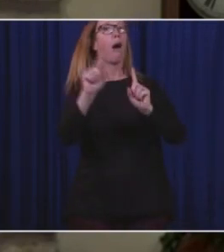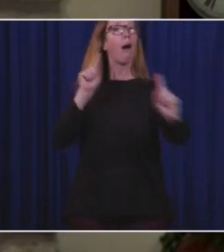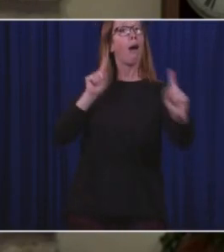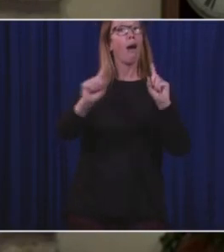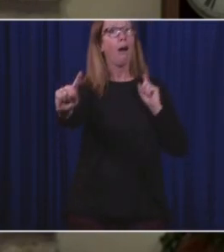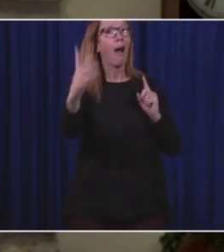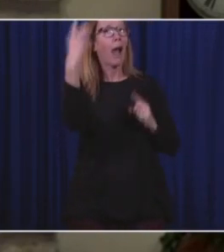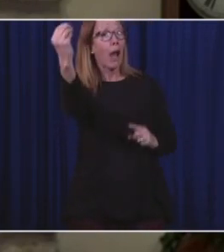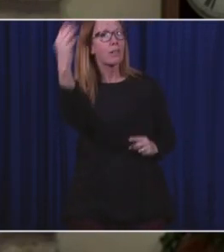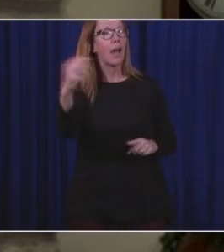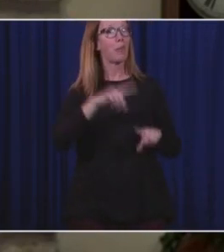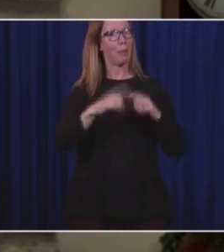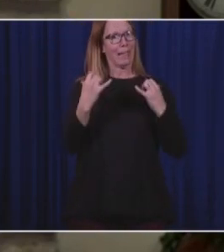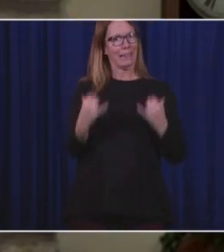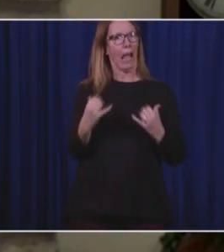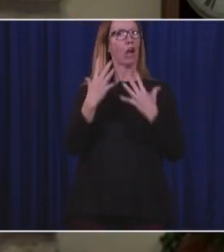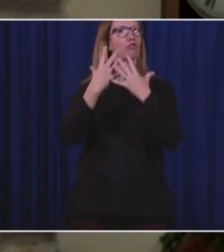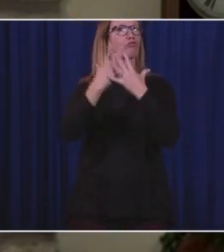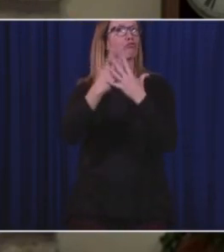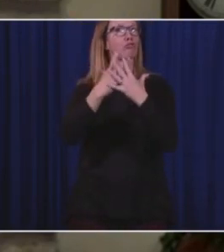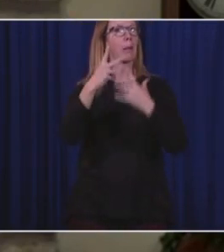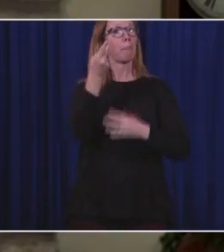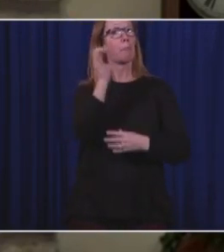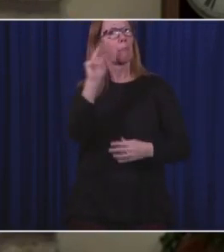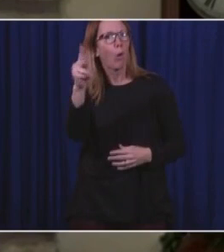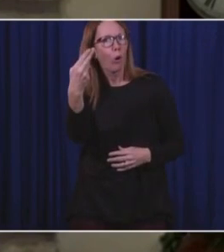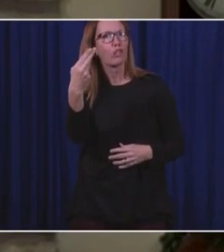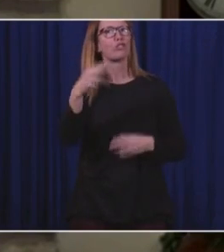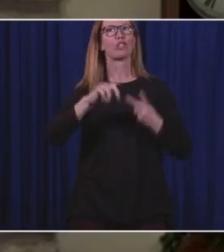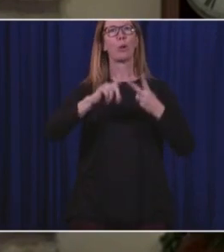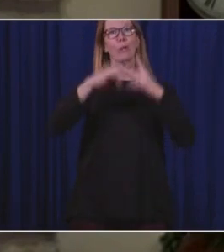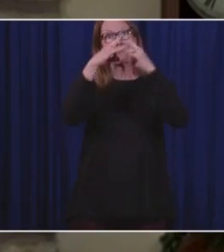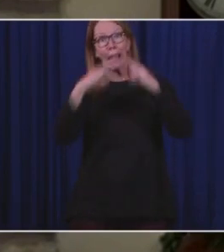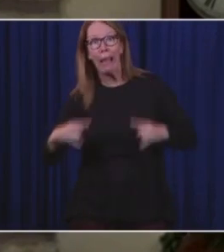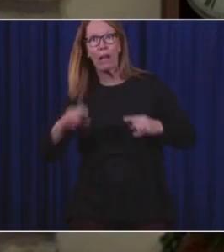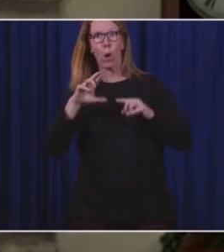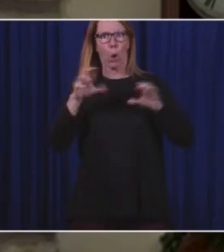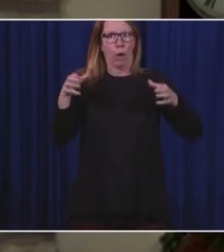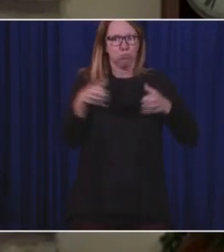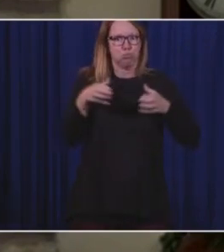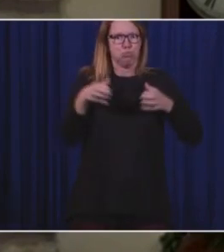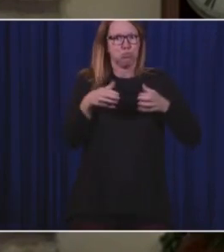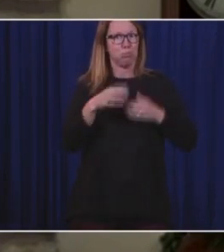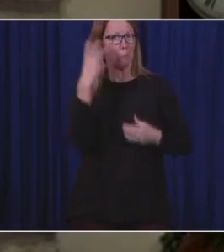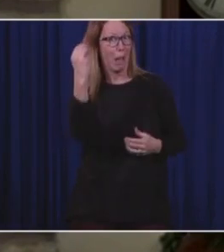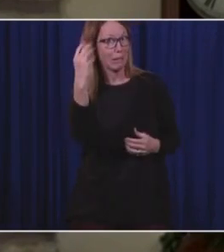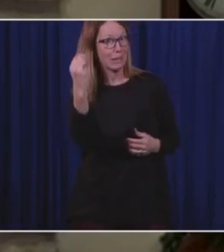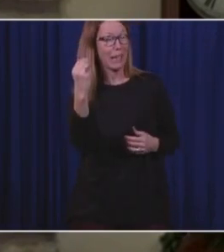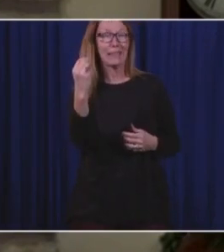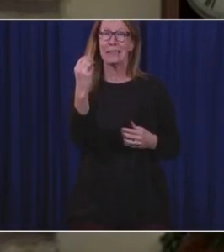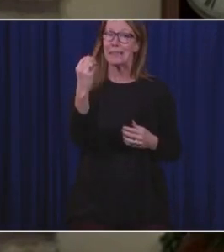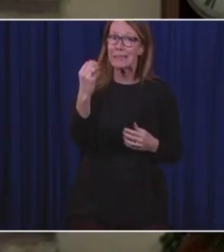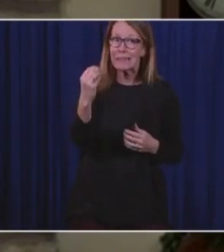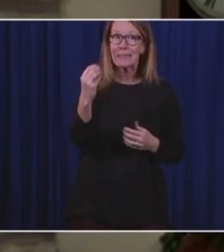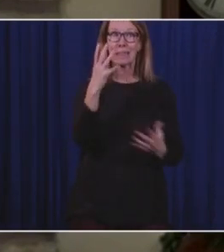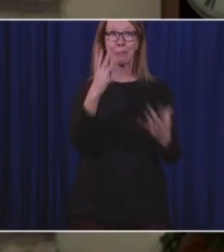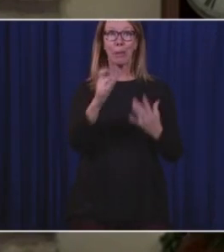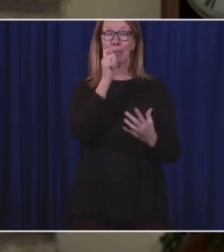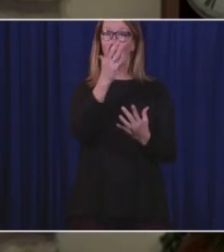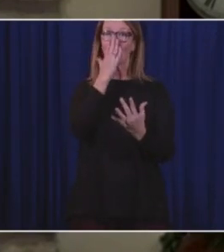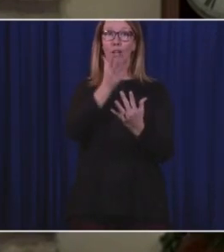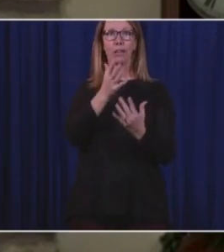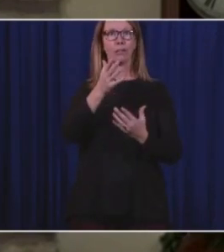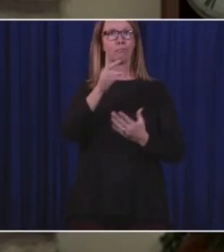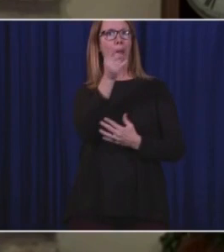say, a screened-in porch or in a tent or in an kind of enclosed area outside that might not have great